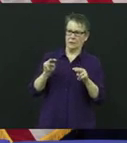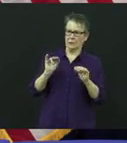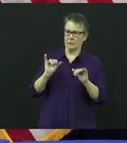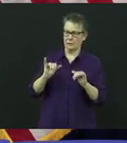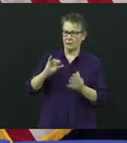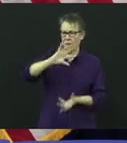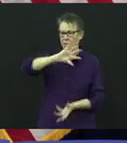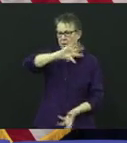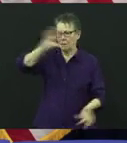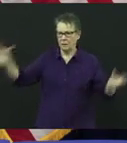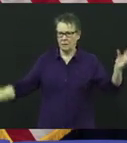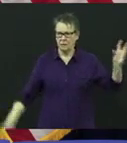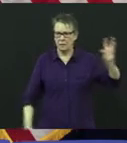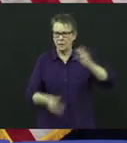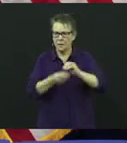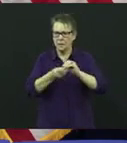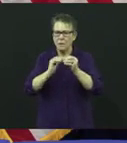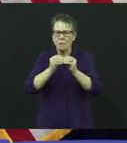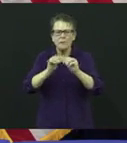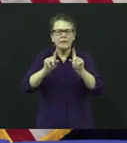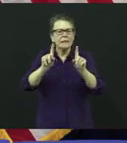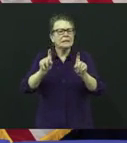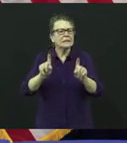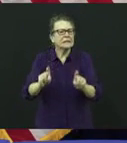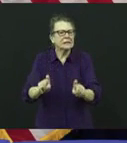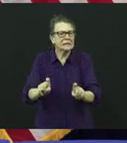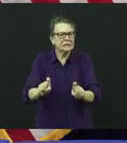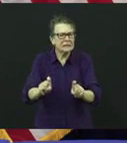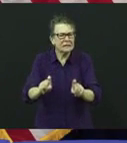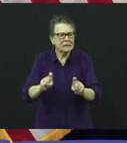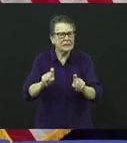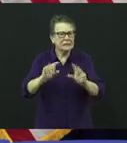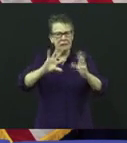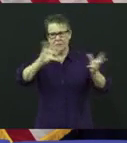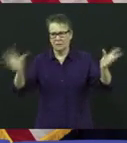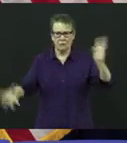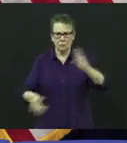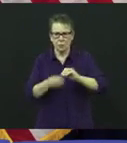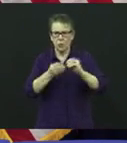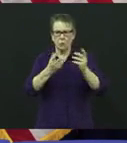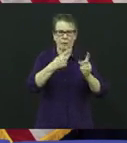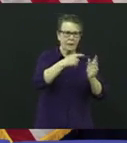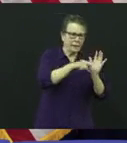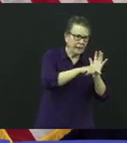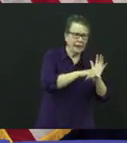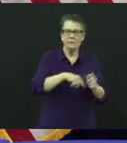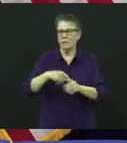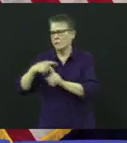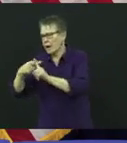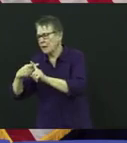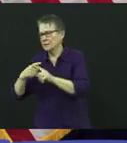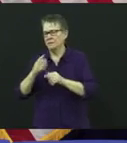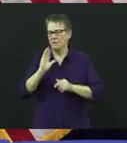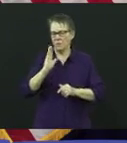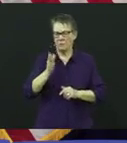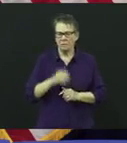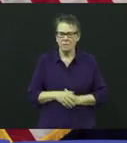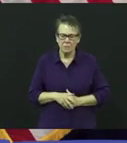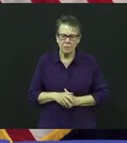light switch here. If we could, we would, and we would have done it a long time ago. It takes time for us to see the impacts